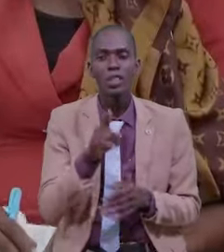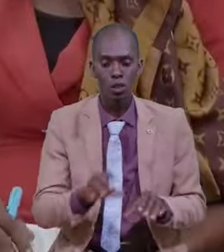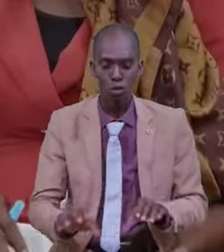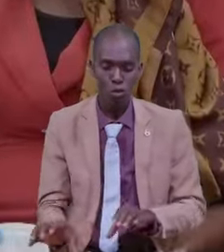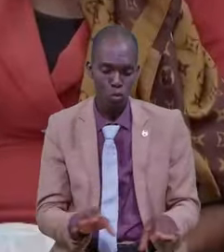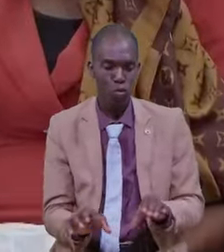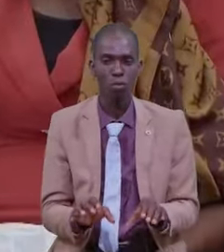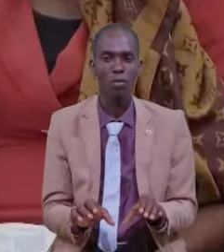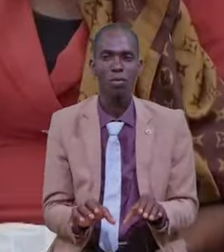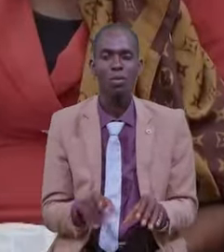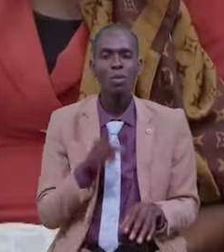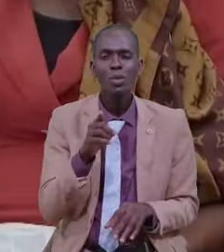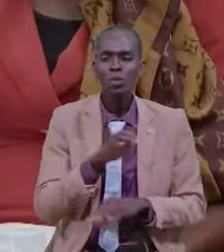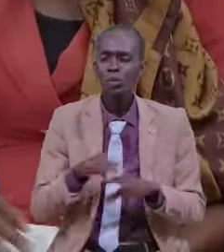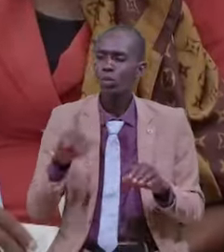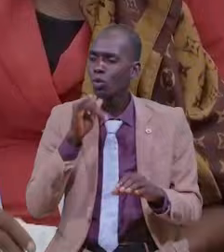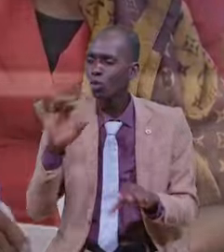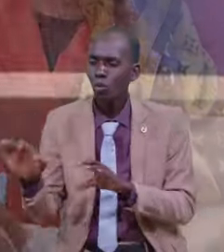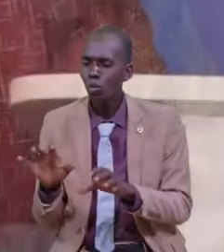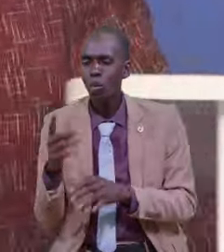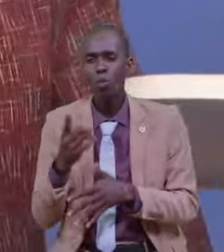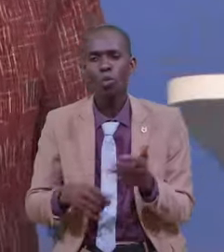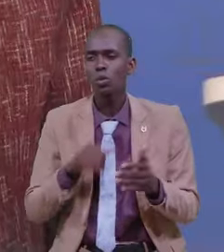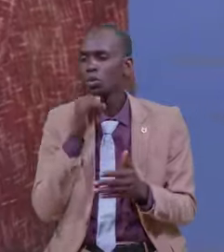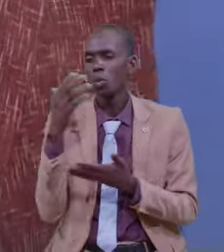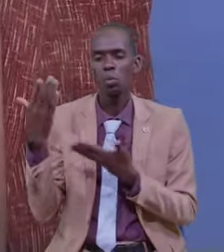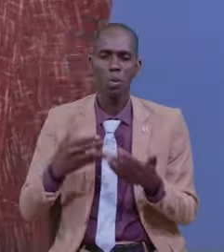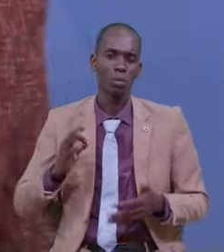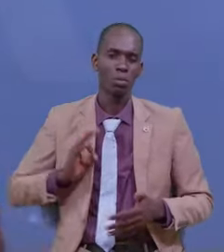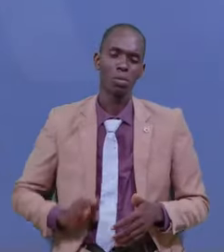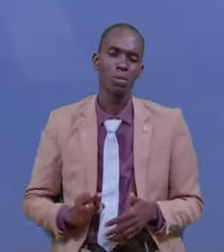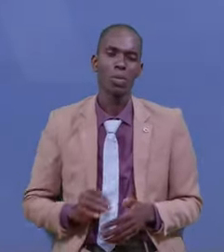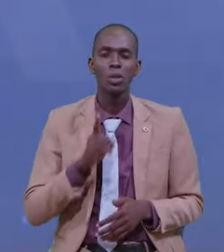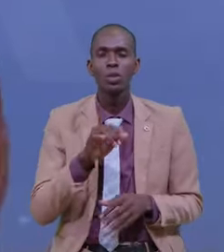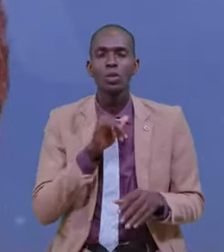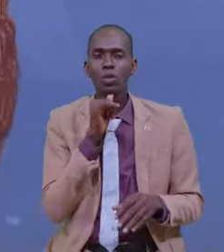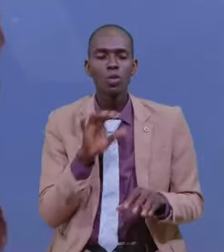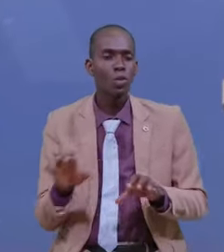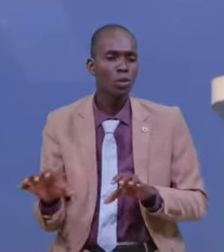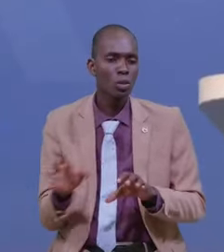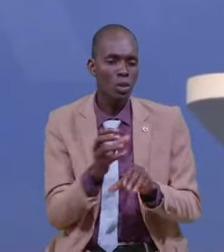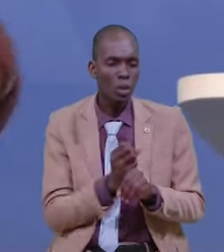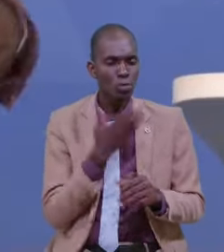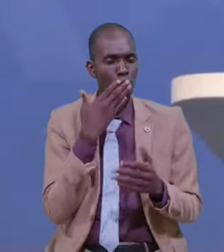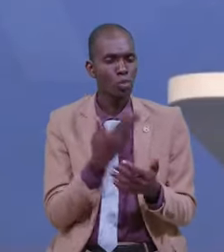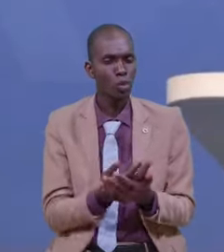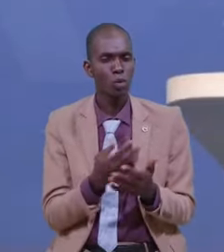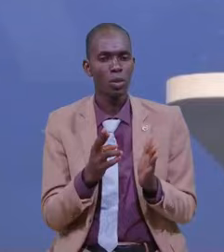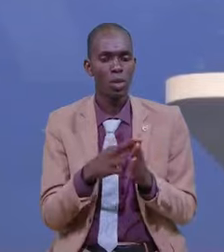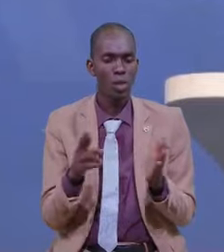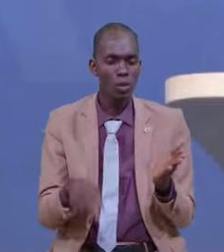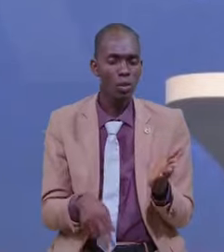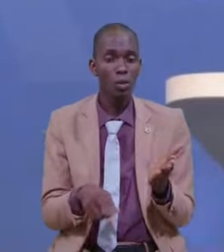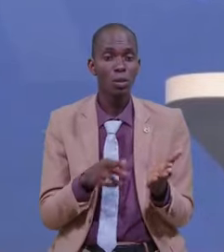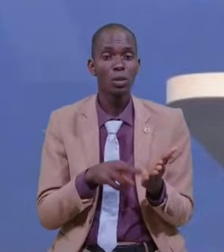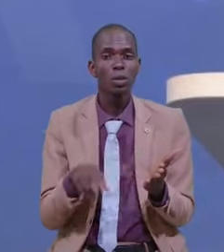he does not do. He does not get a good result on the exam he